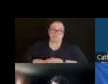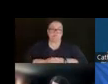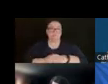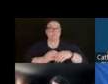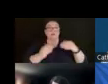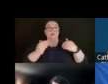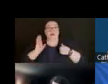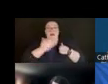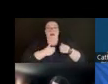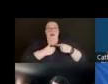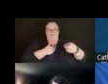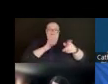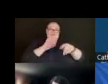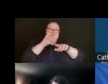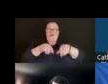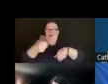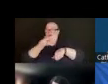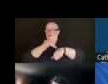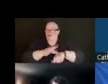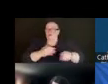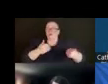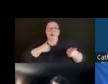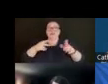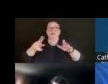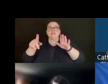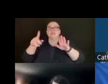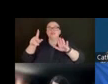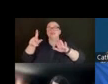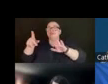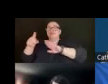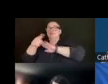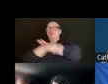a handy cheat sheet for today's presentation called